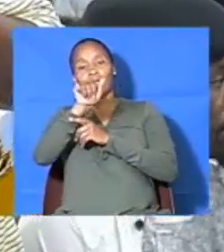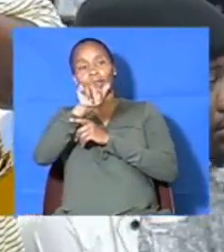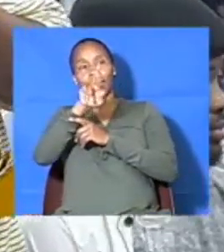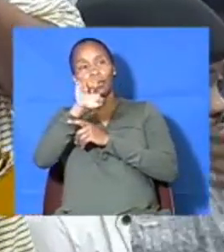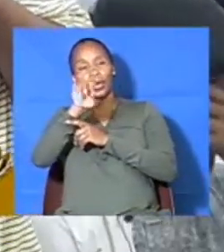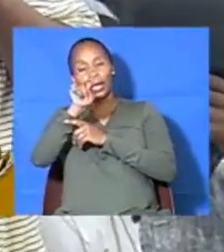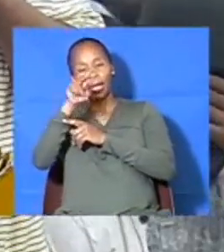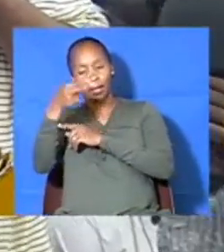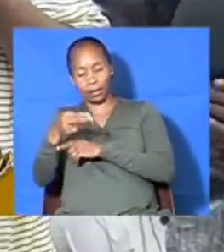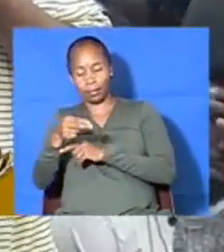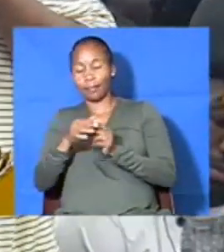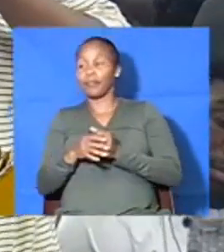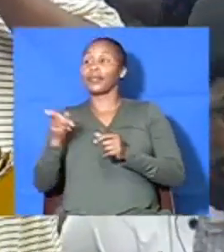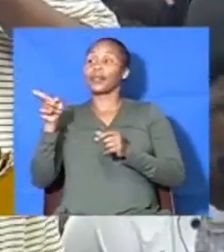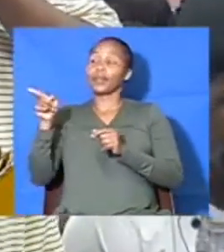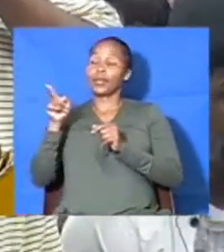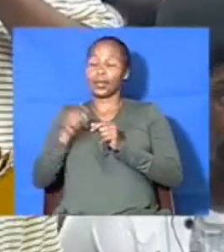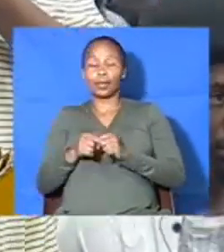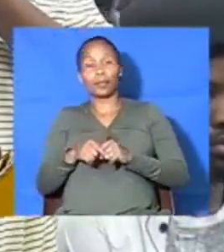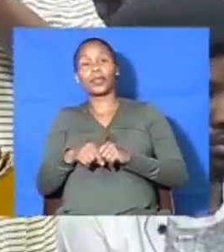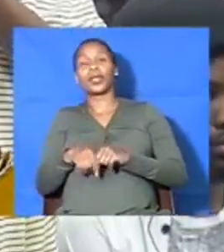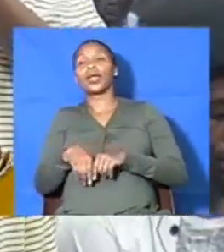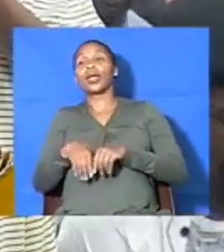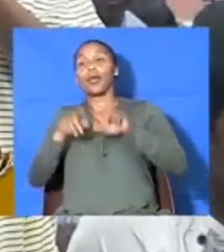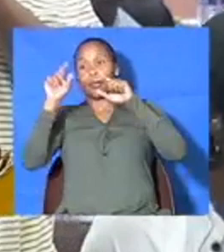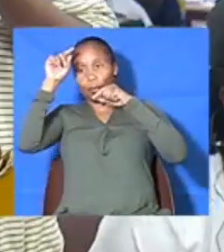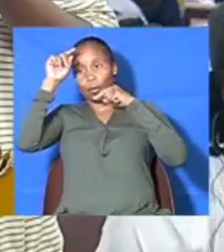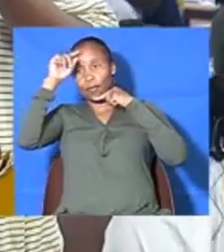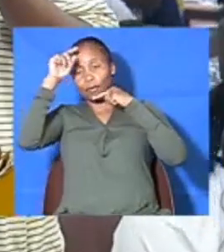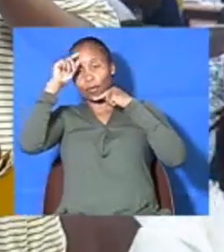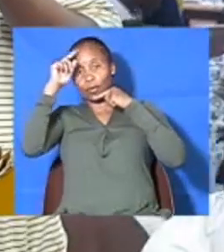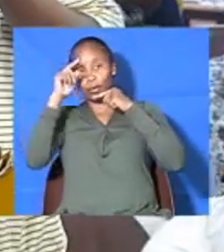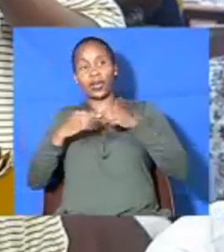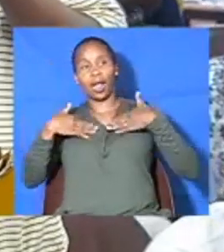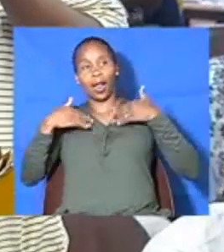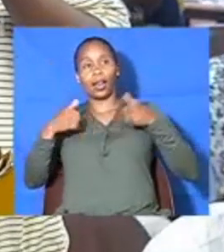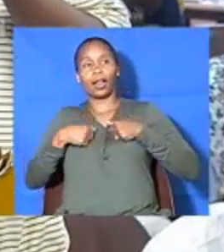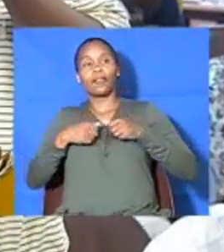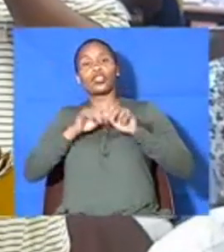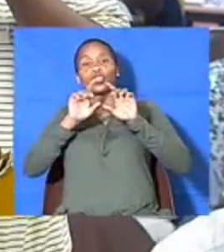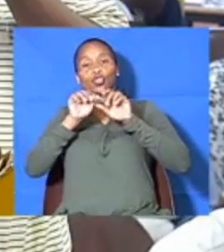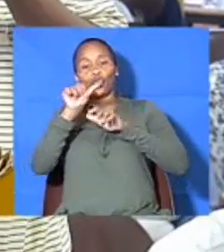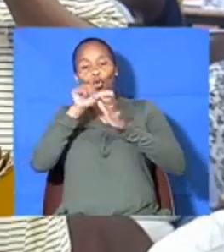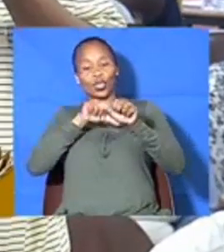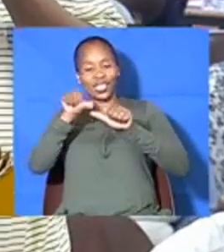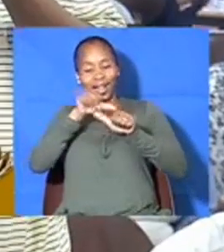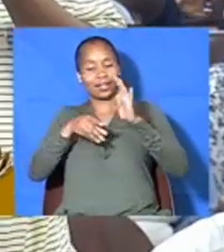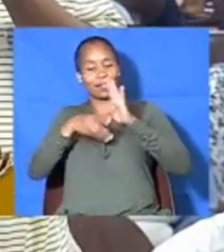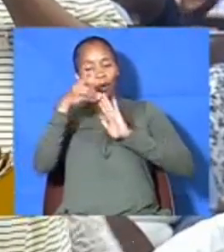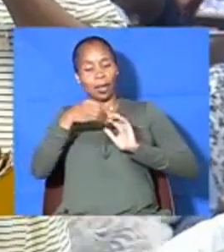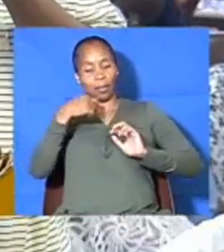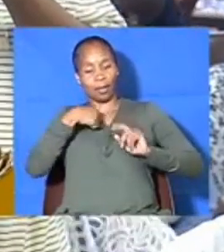of the bill. Because it's to